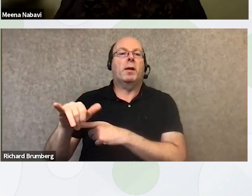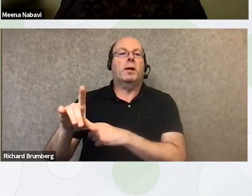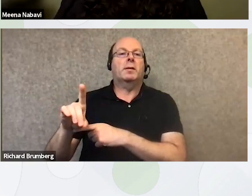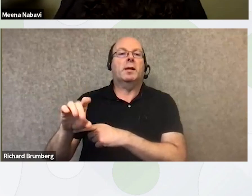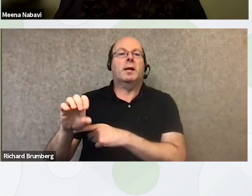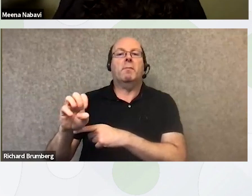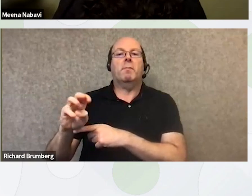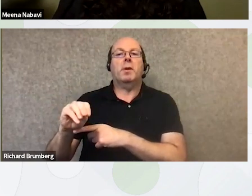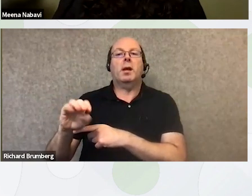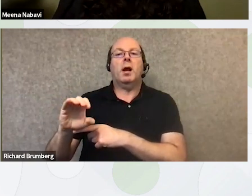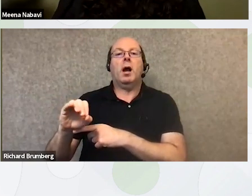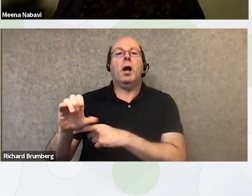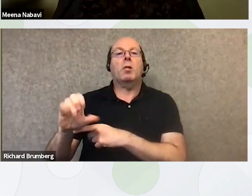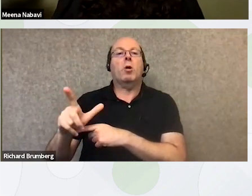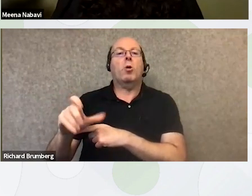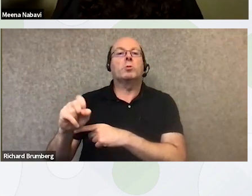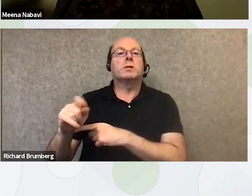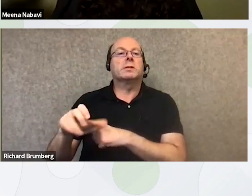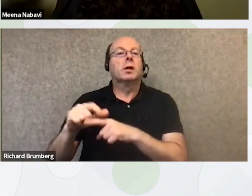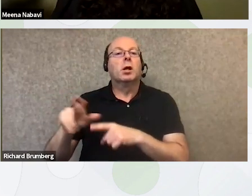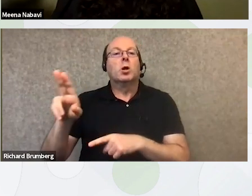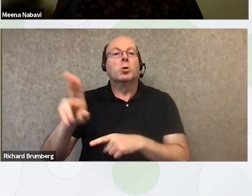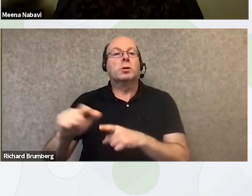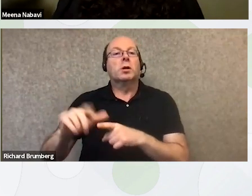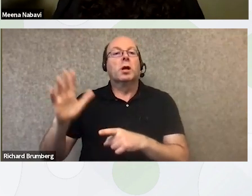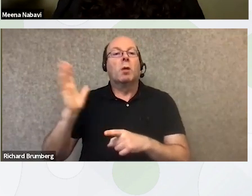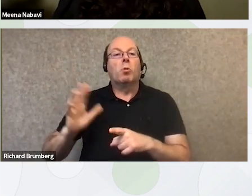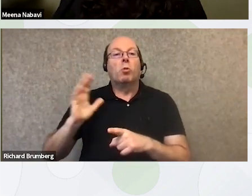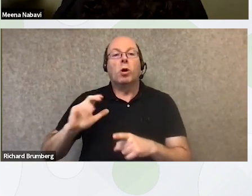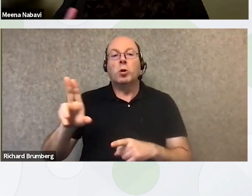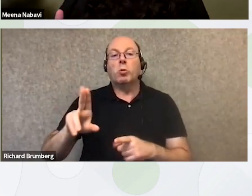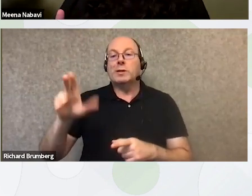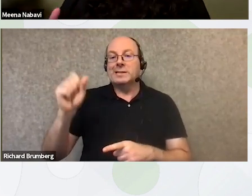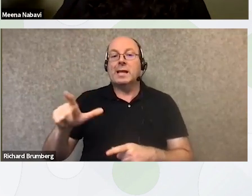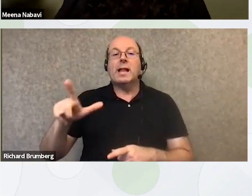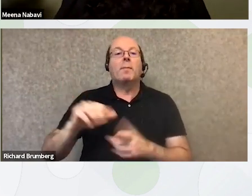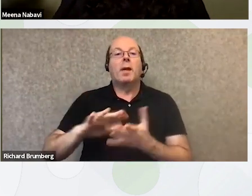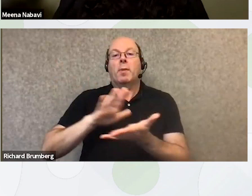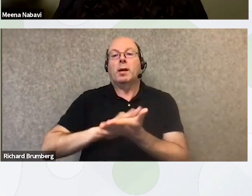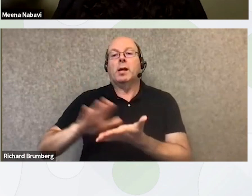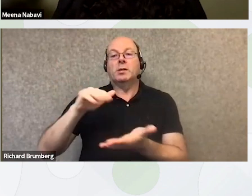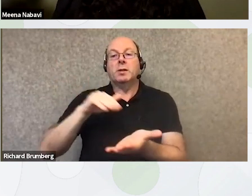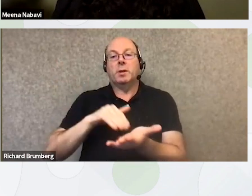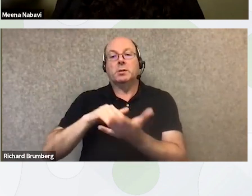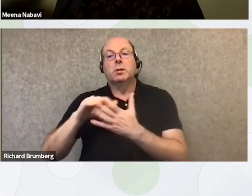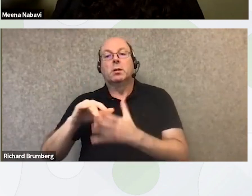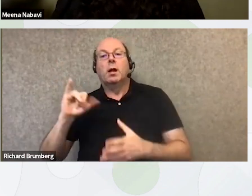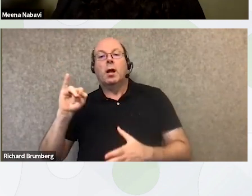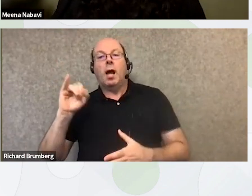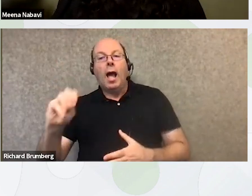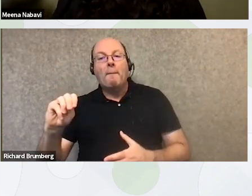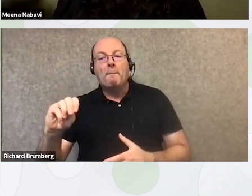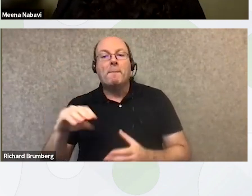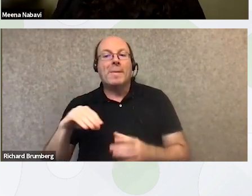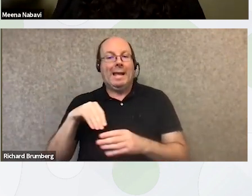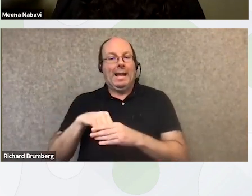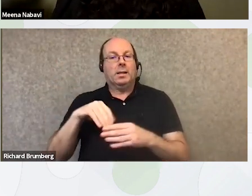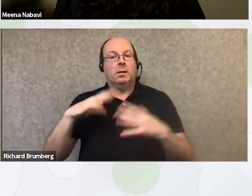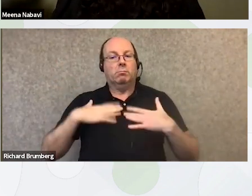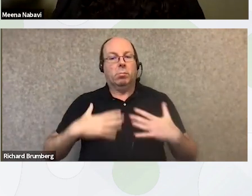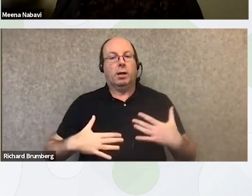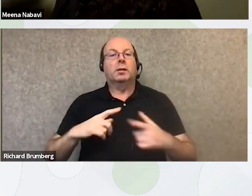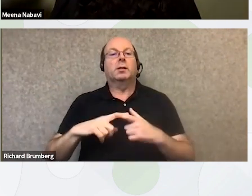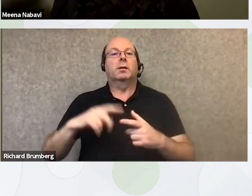medical degree at the University of South Alabama College of Medicine. She then completed her internal medicine residency and